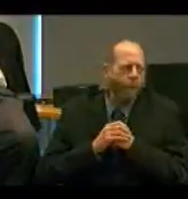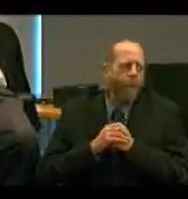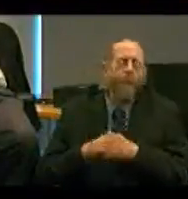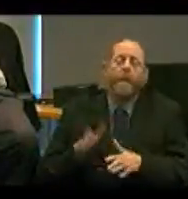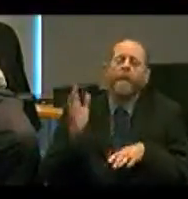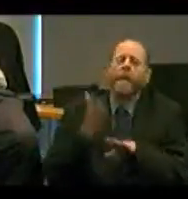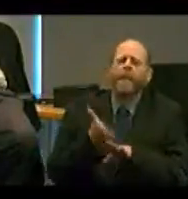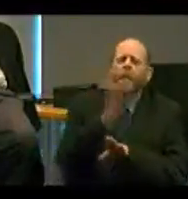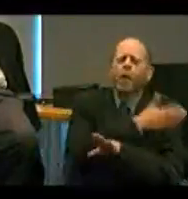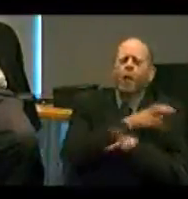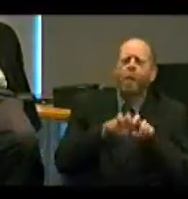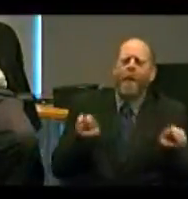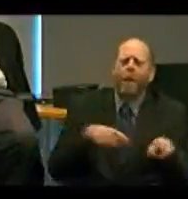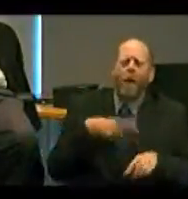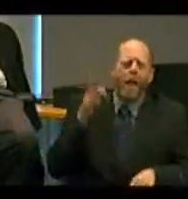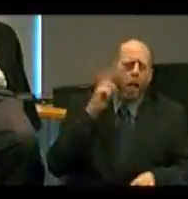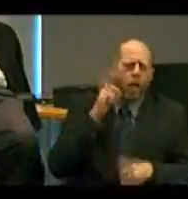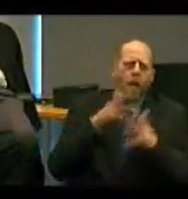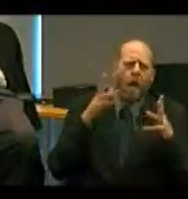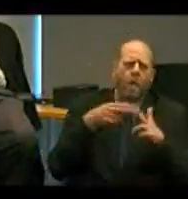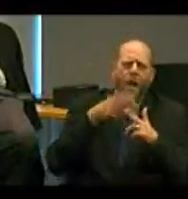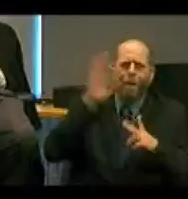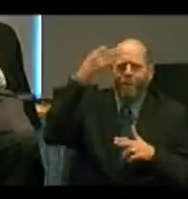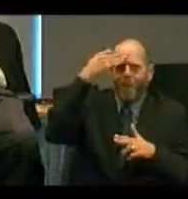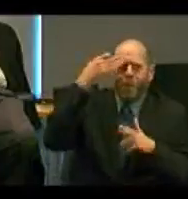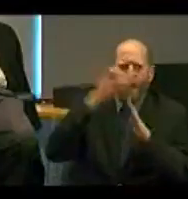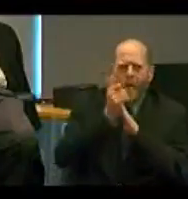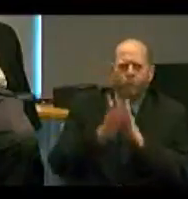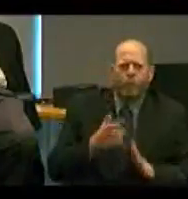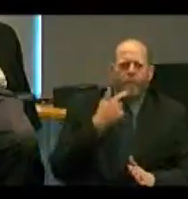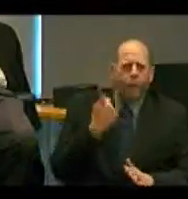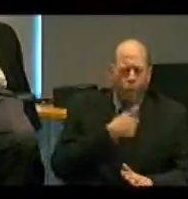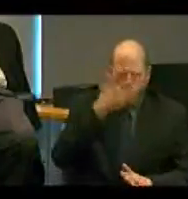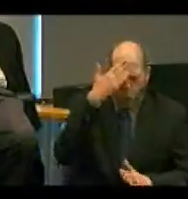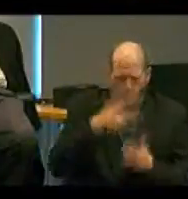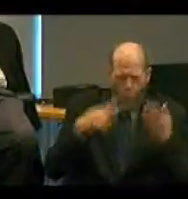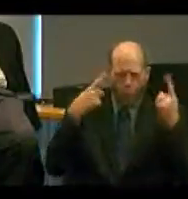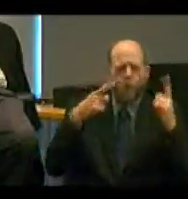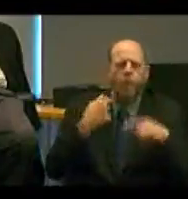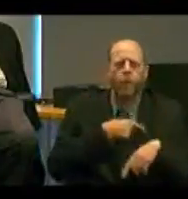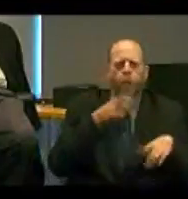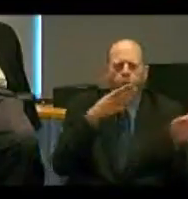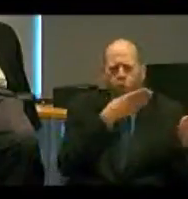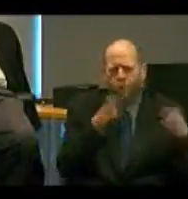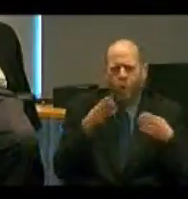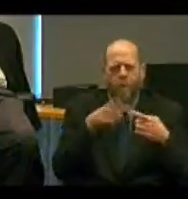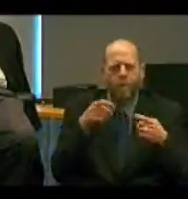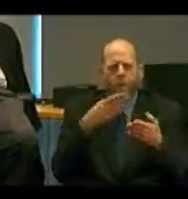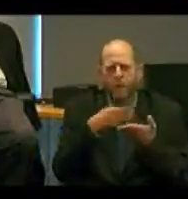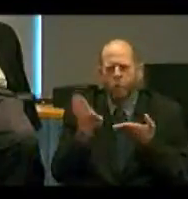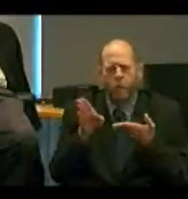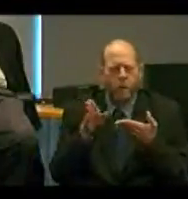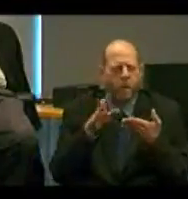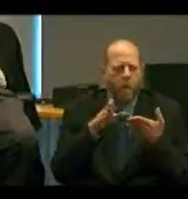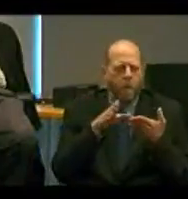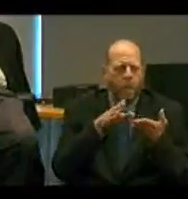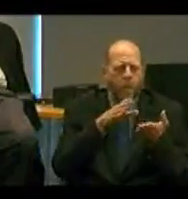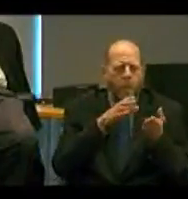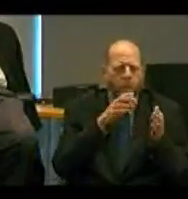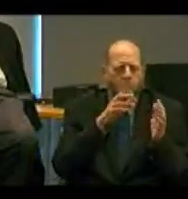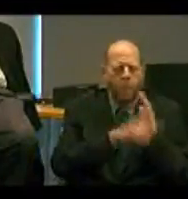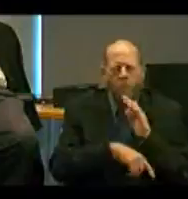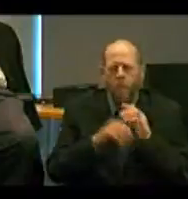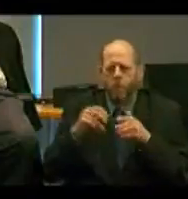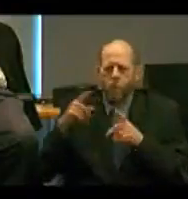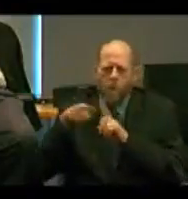In the earlier panel, I heard a lot of the federal experts say that we know what works and we need to shift away from exclusionary discipline to positive behavioral